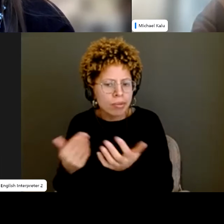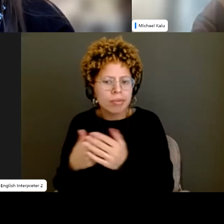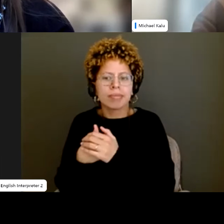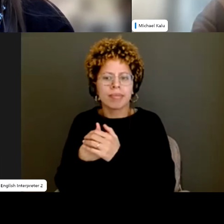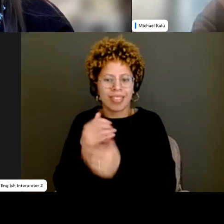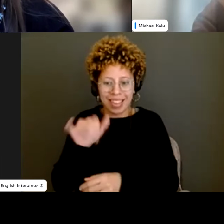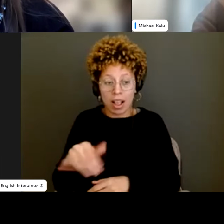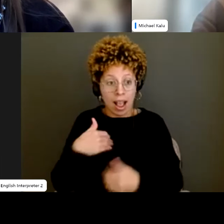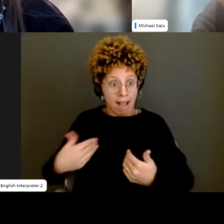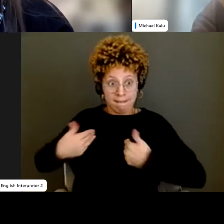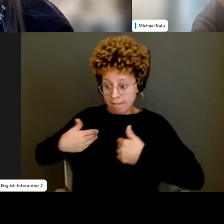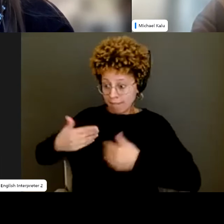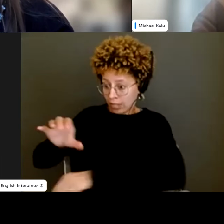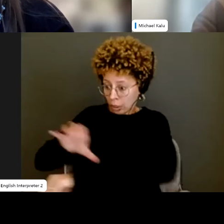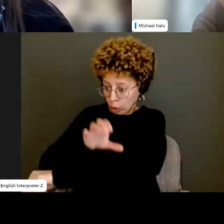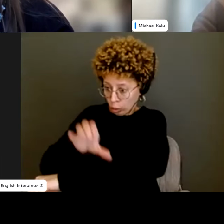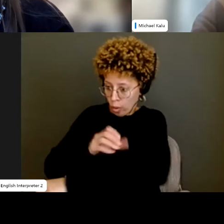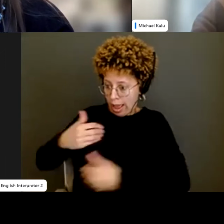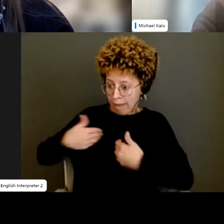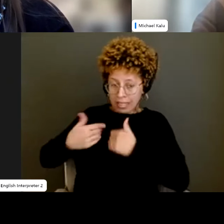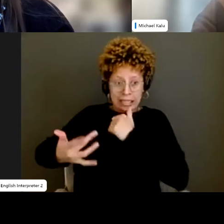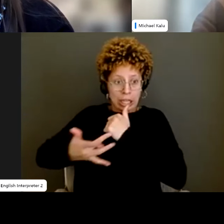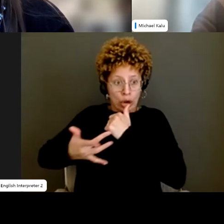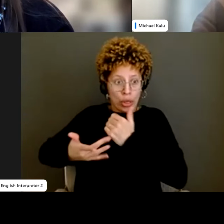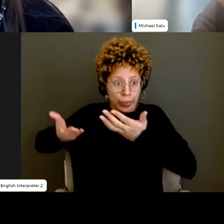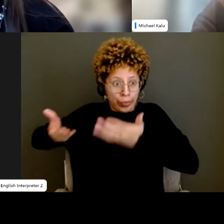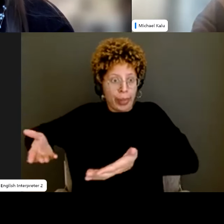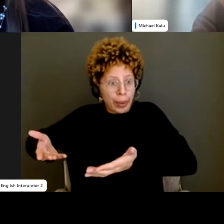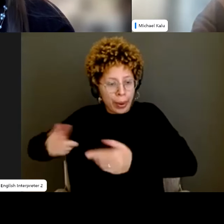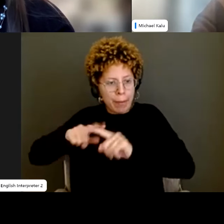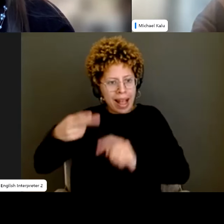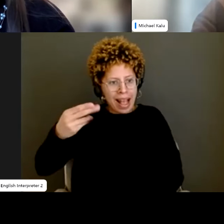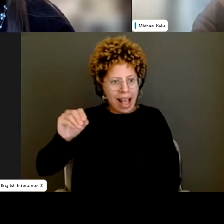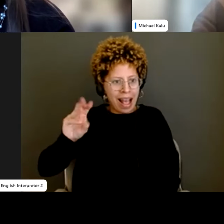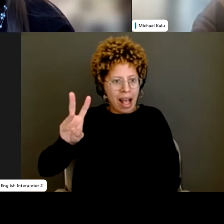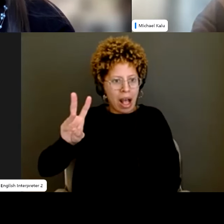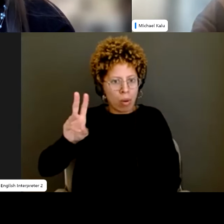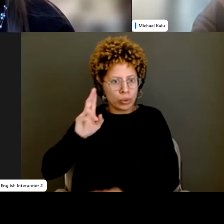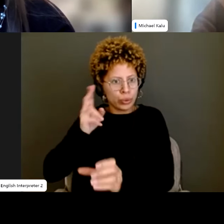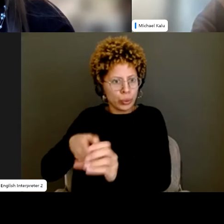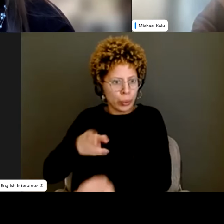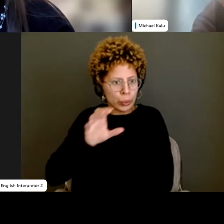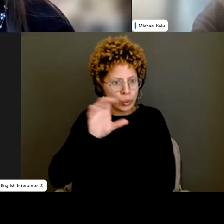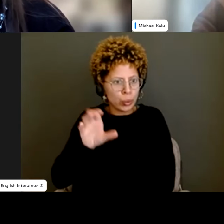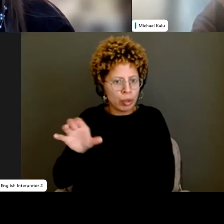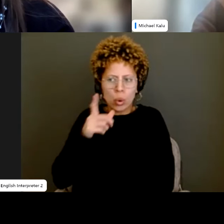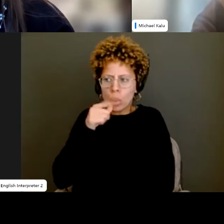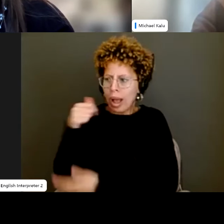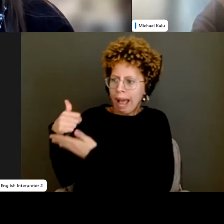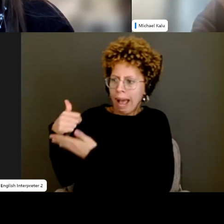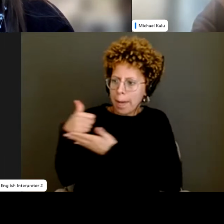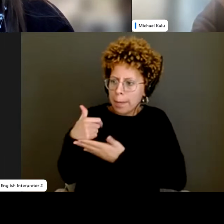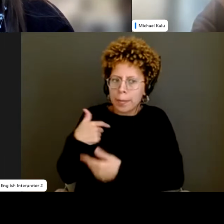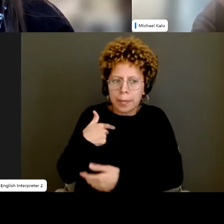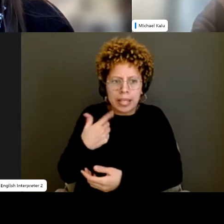have the computer, I have the laptop, I have the tablet in front of me, but how do I join Zoom? Who would help me to click on the link? How